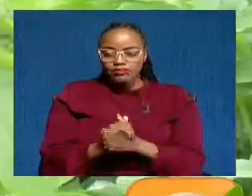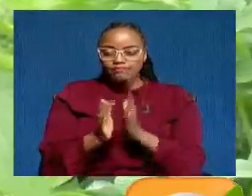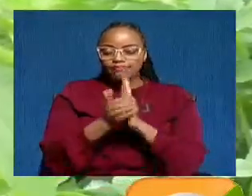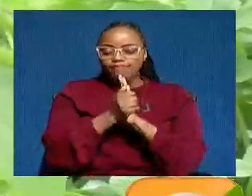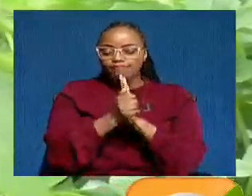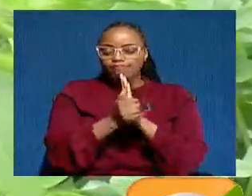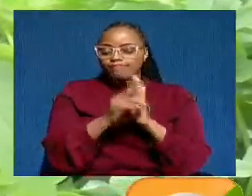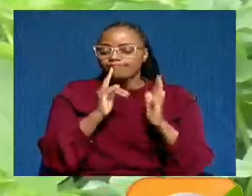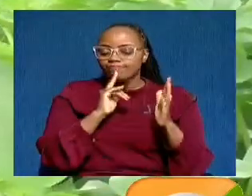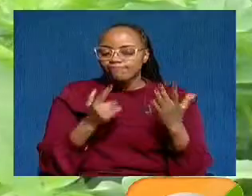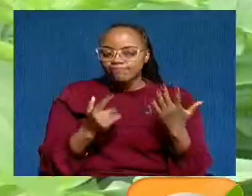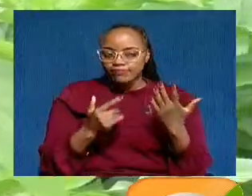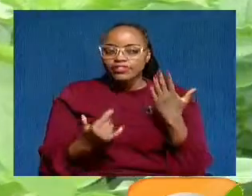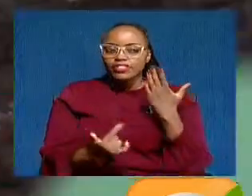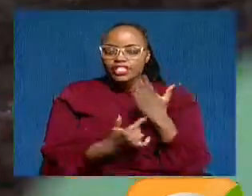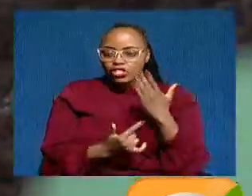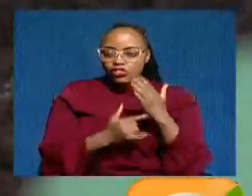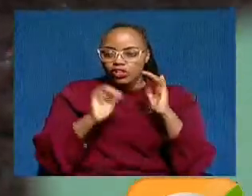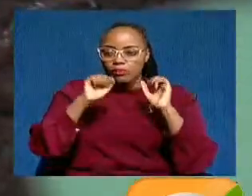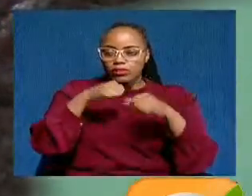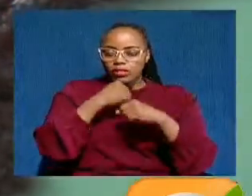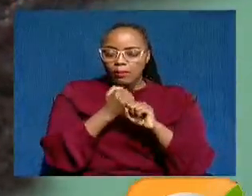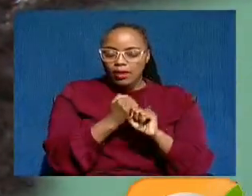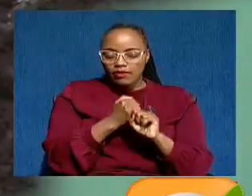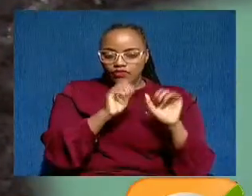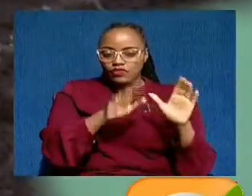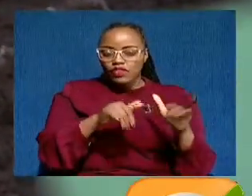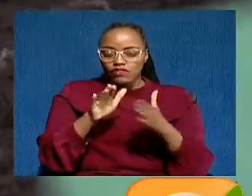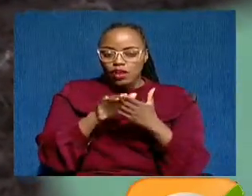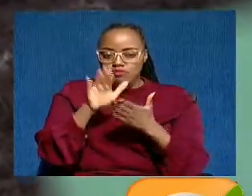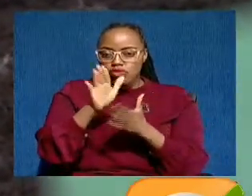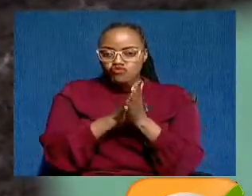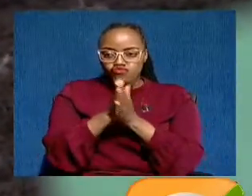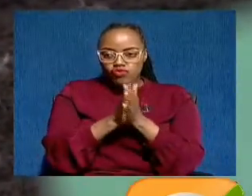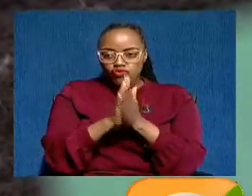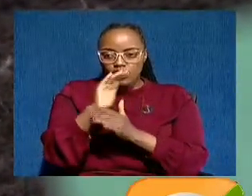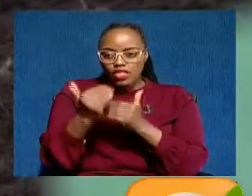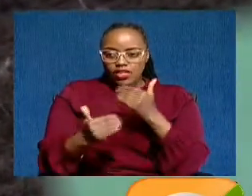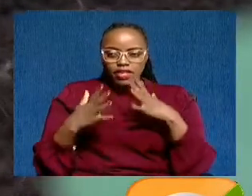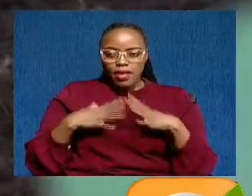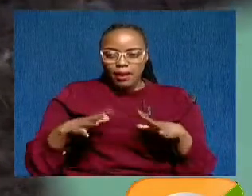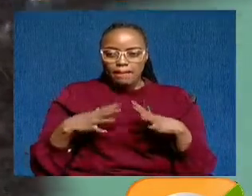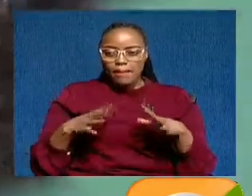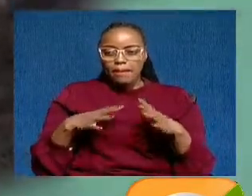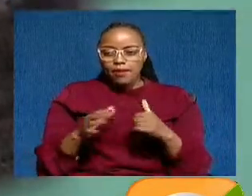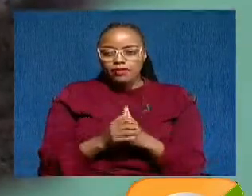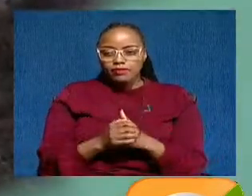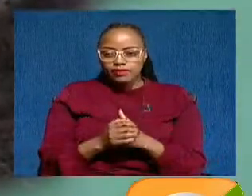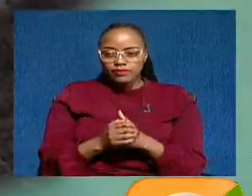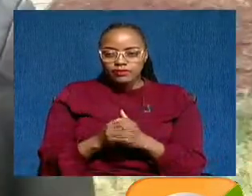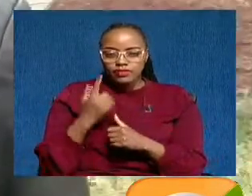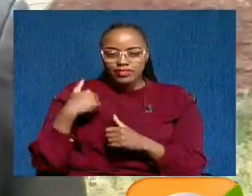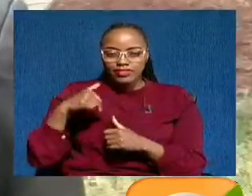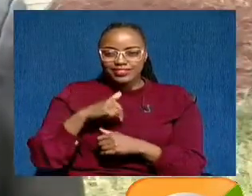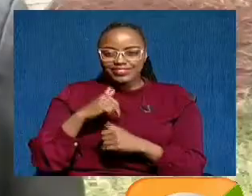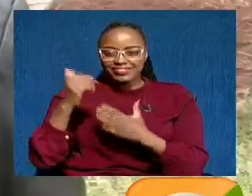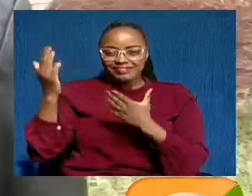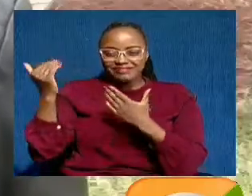say this technology could also make farming more attractive to young people. We expect that